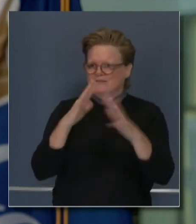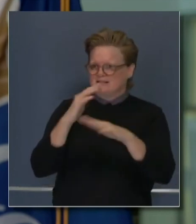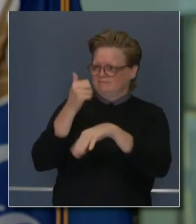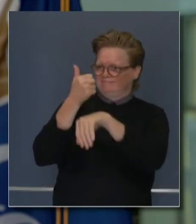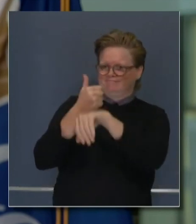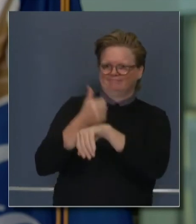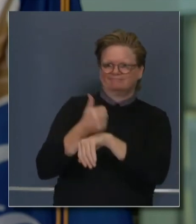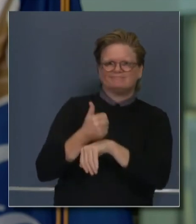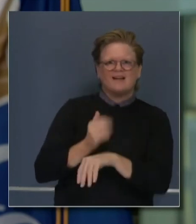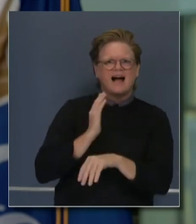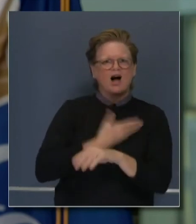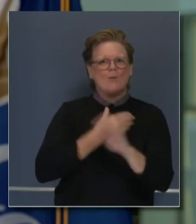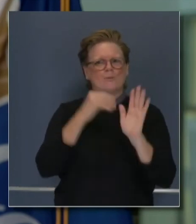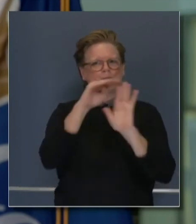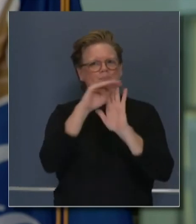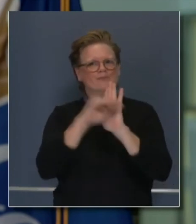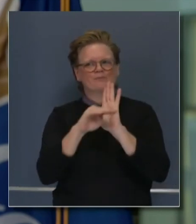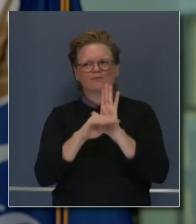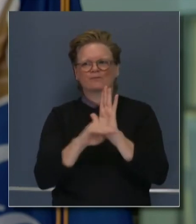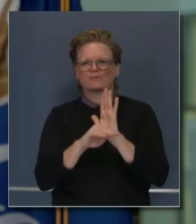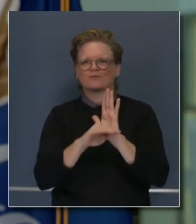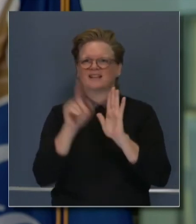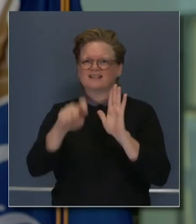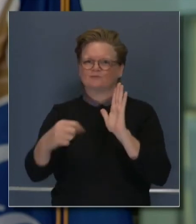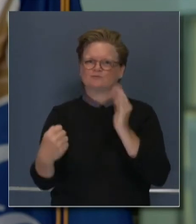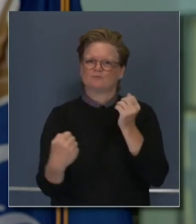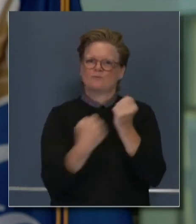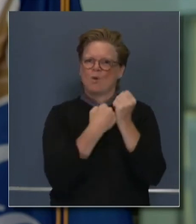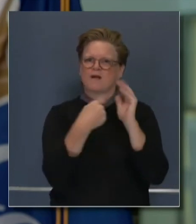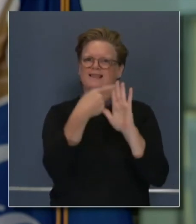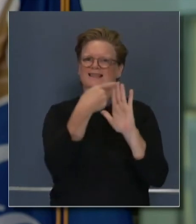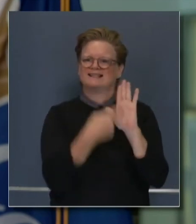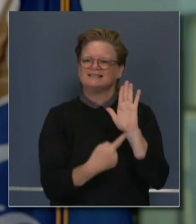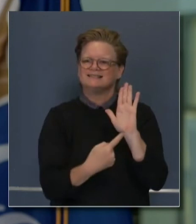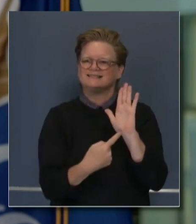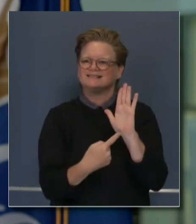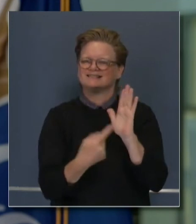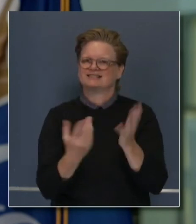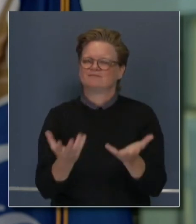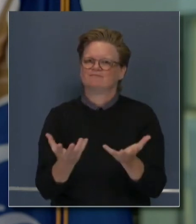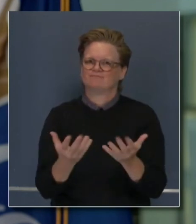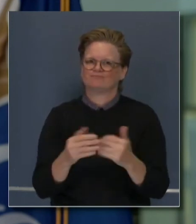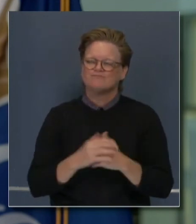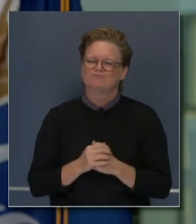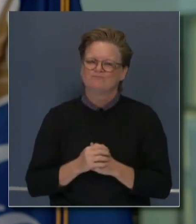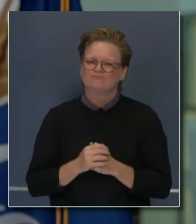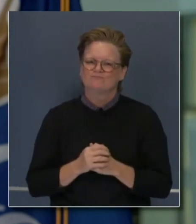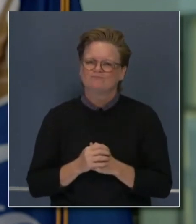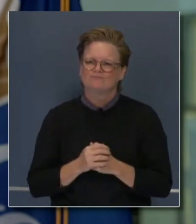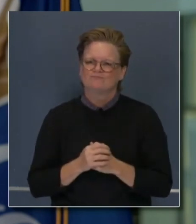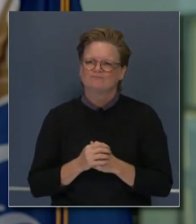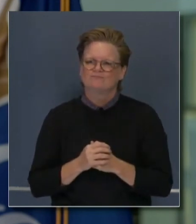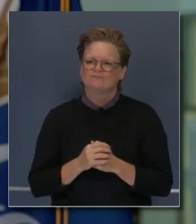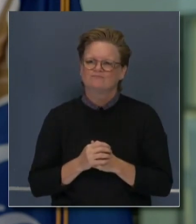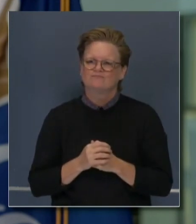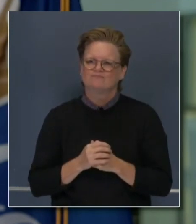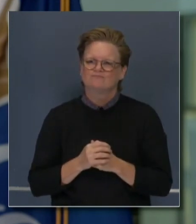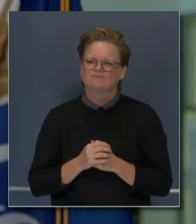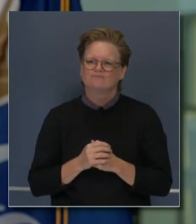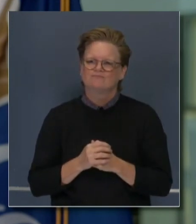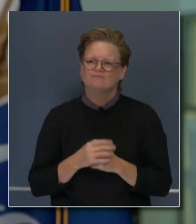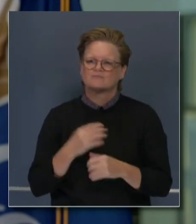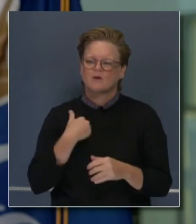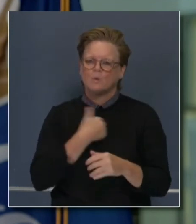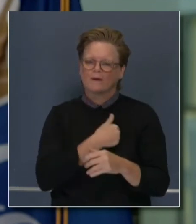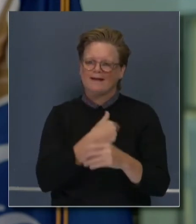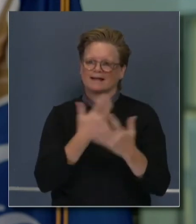are promoting, what we are doing here in the state of California, and we specifically applaud, in